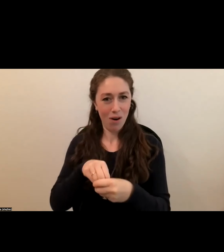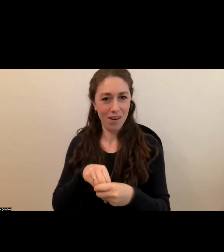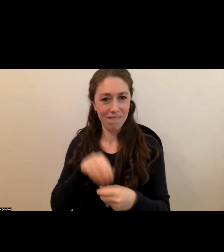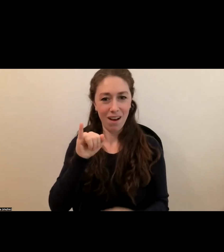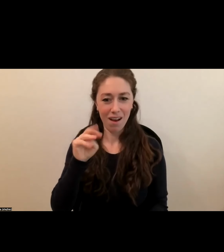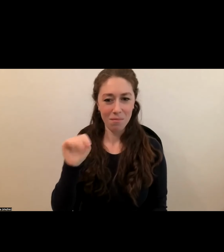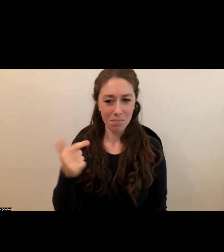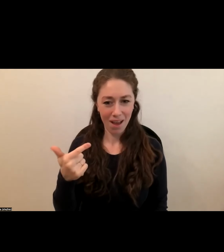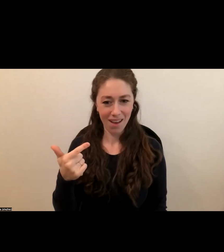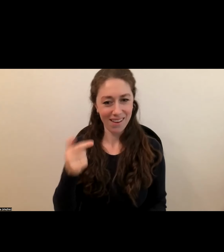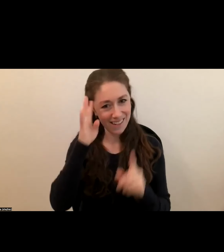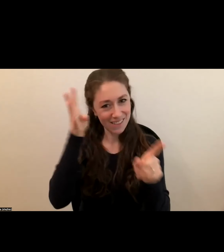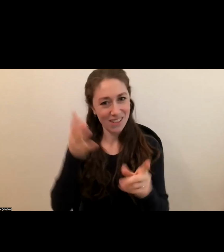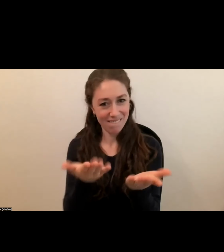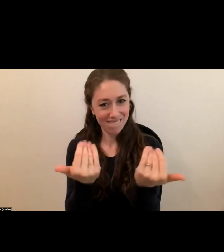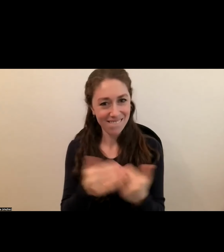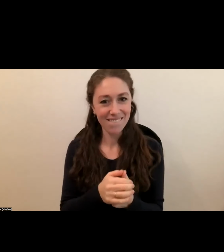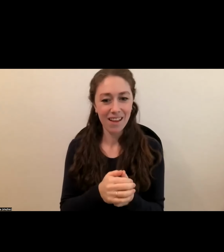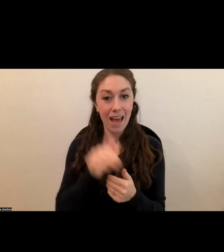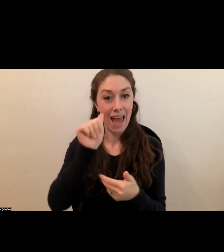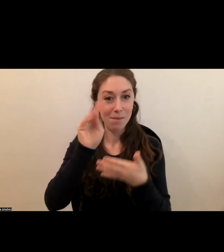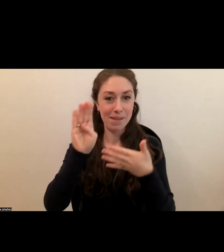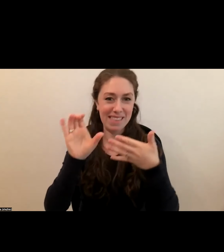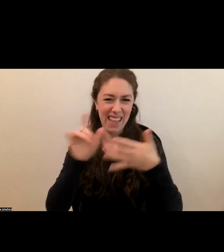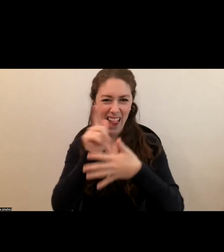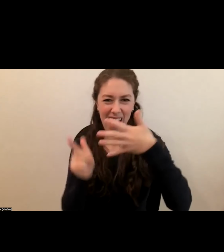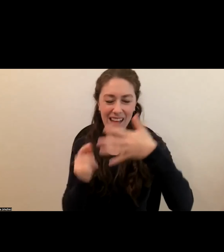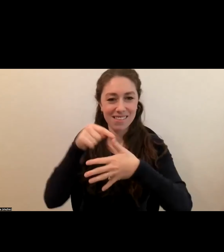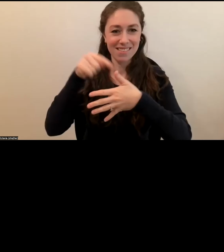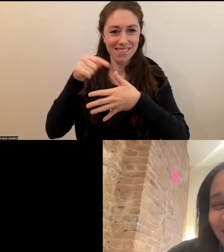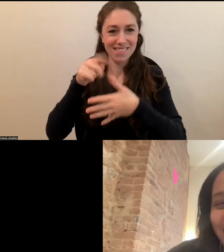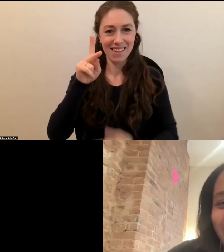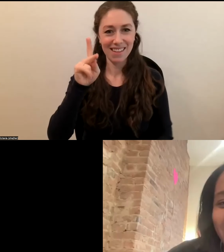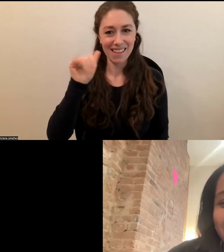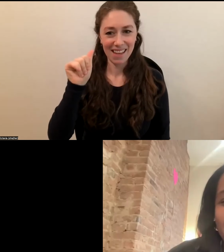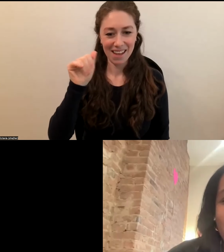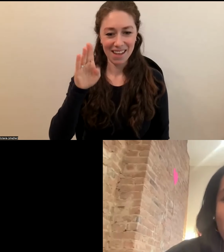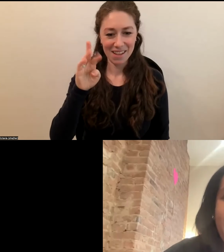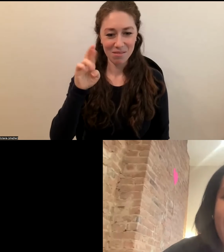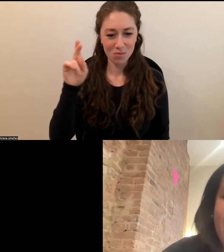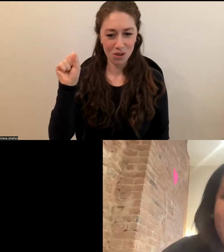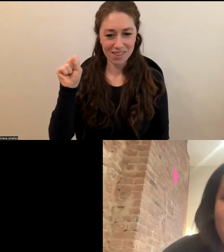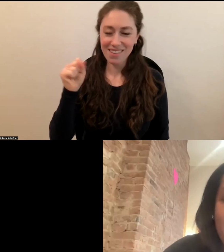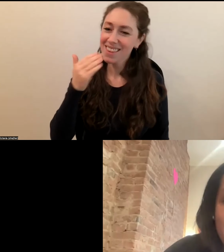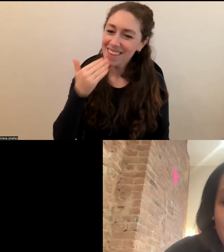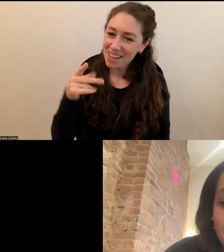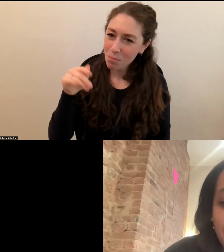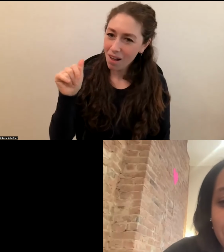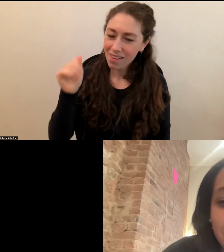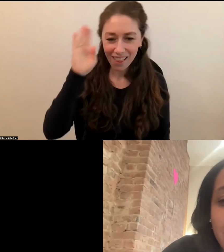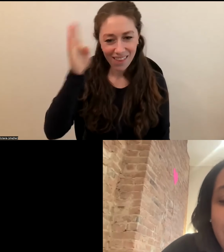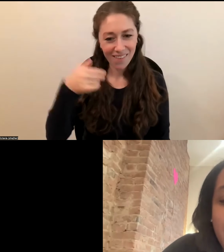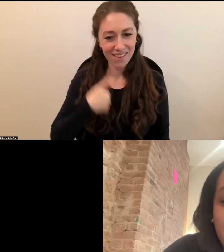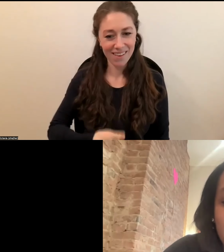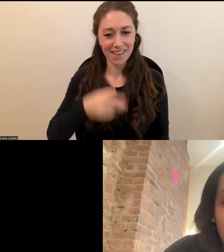IMAG initiative. So in alphabetical order, I'm going to start with Kia Brooks. Great. Thanks so much, Paula. Hi, everyone. I'm Kia